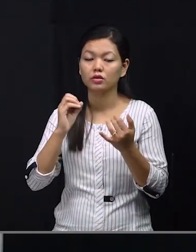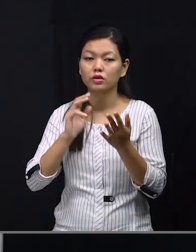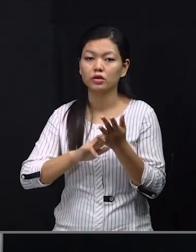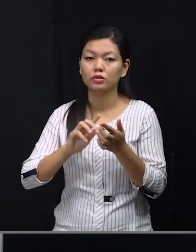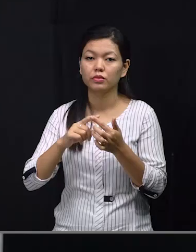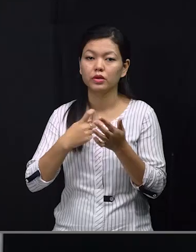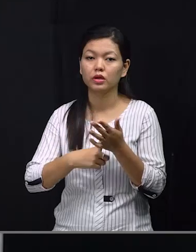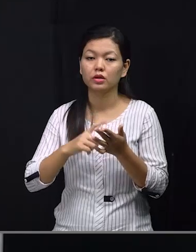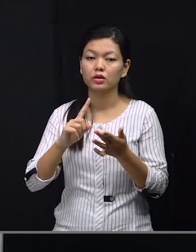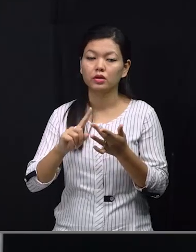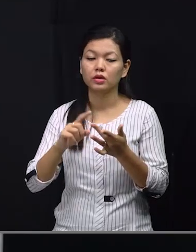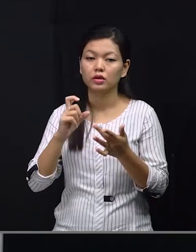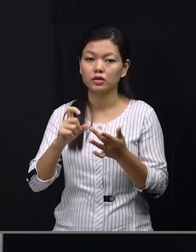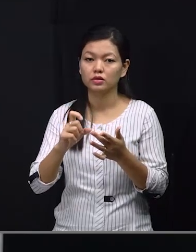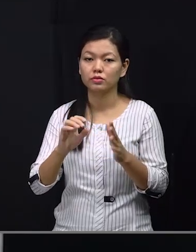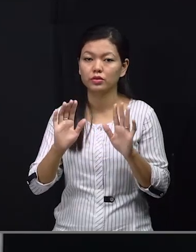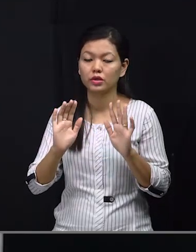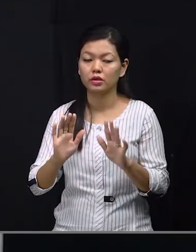dihaloarenes,